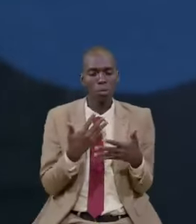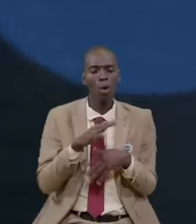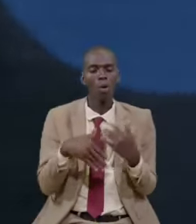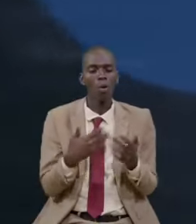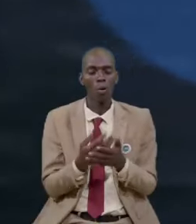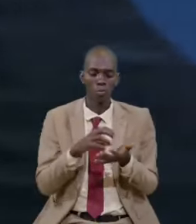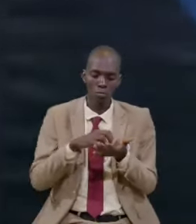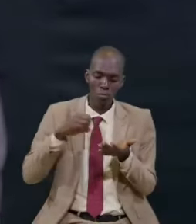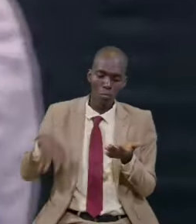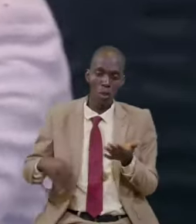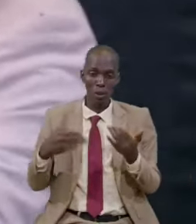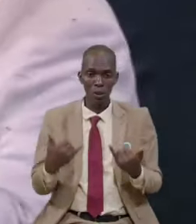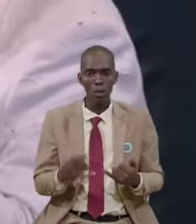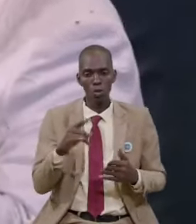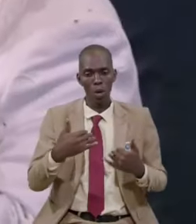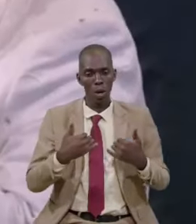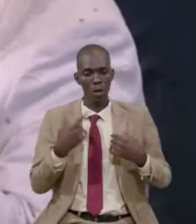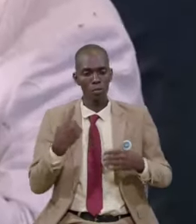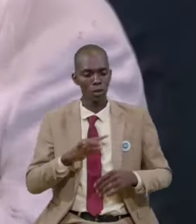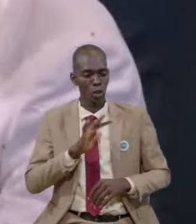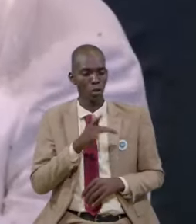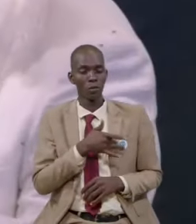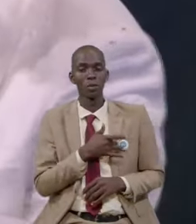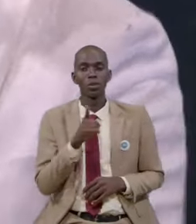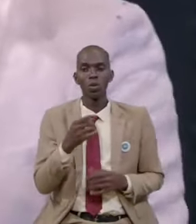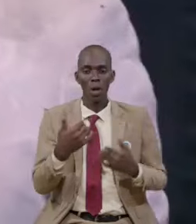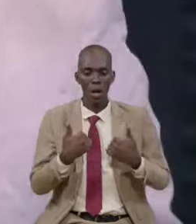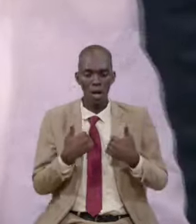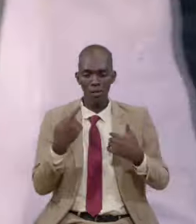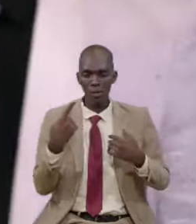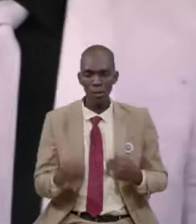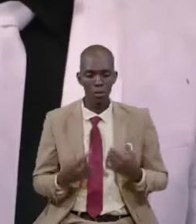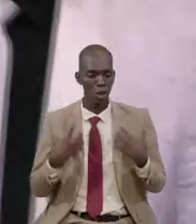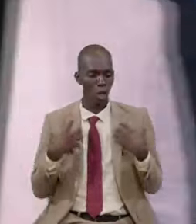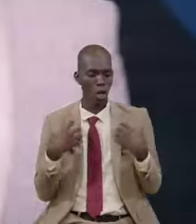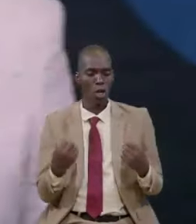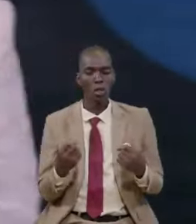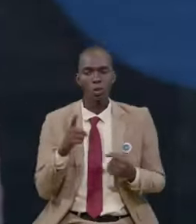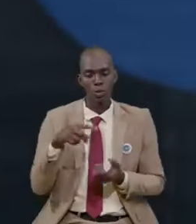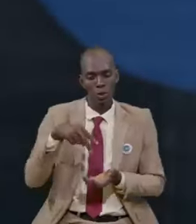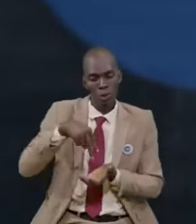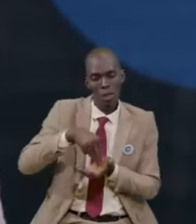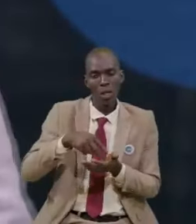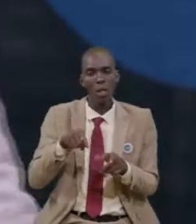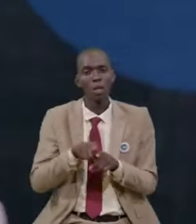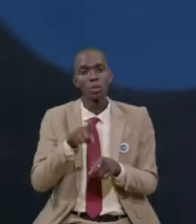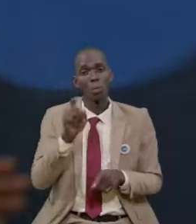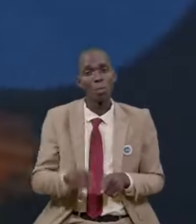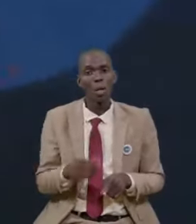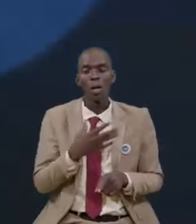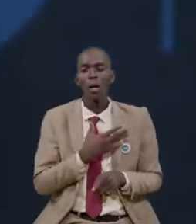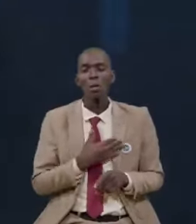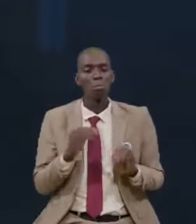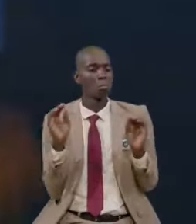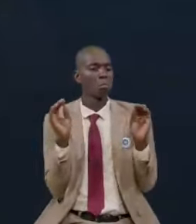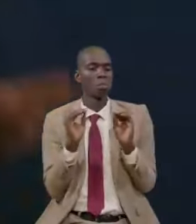have the courage, and you stand like you ought to stand, and nothing shakes that conviction again.